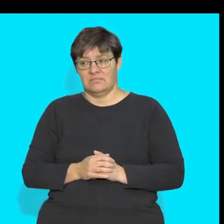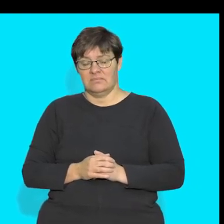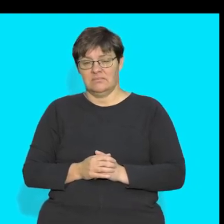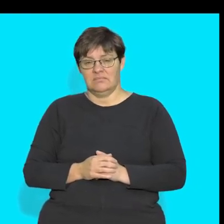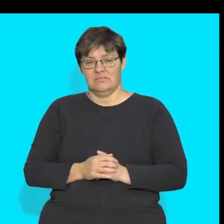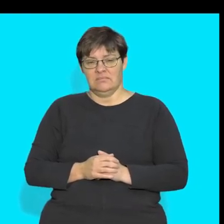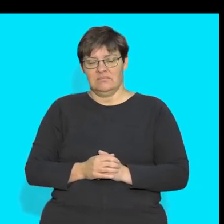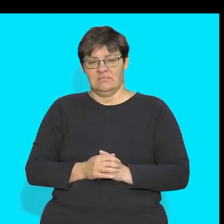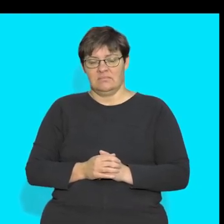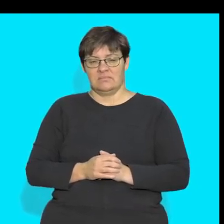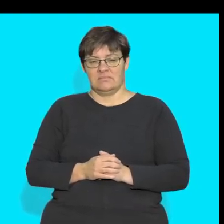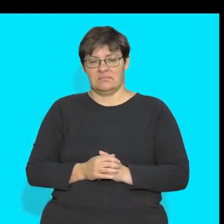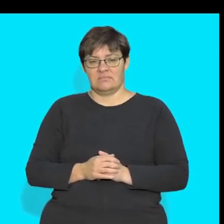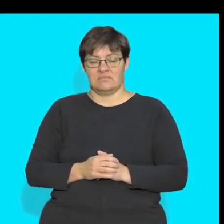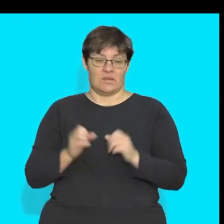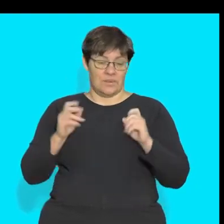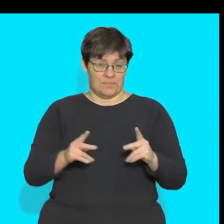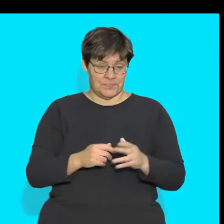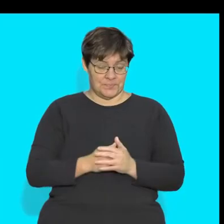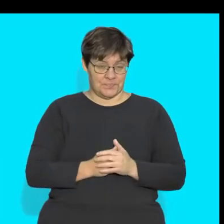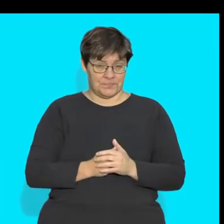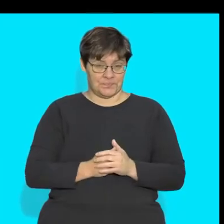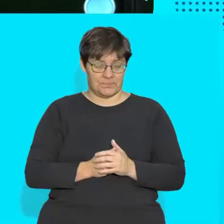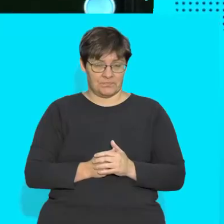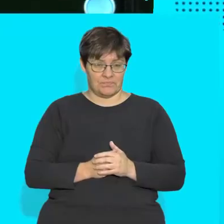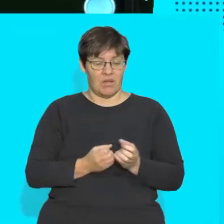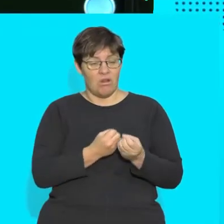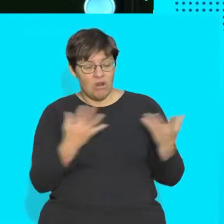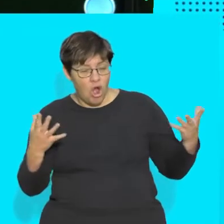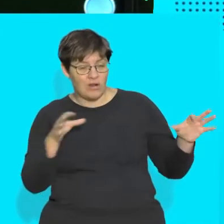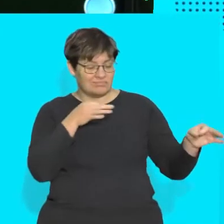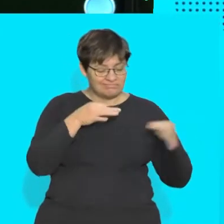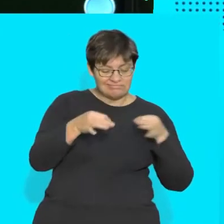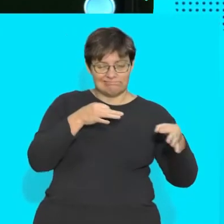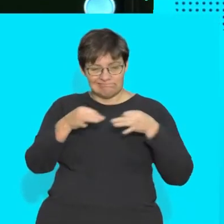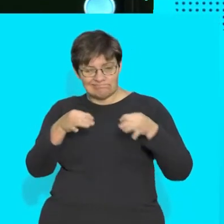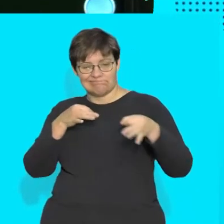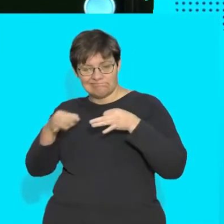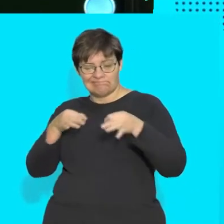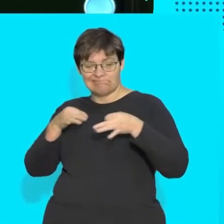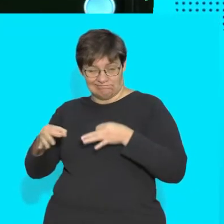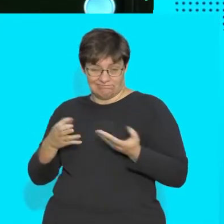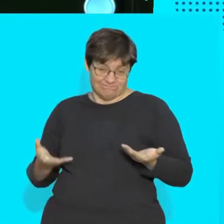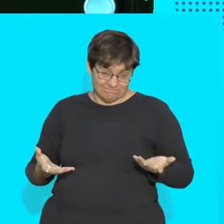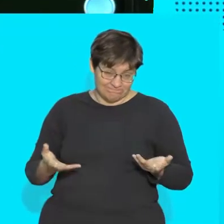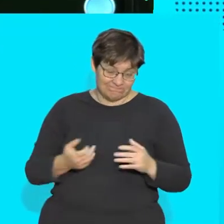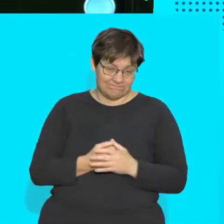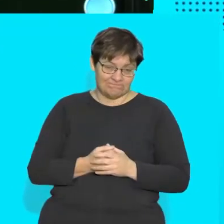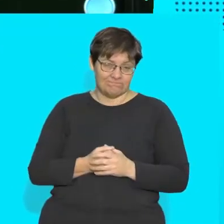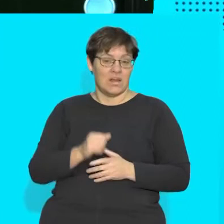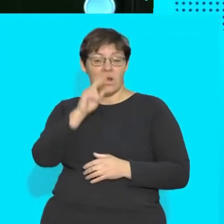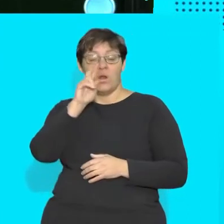Just increase. The current will increase. Okay? Lots of explanations in these type of questions,